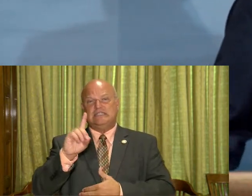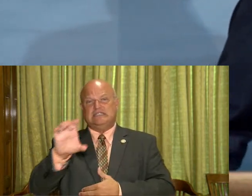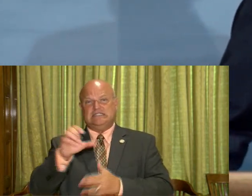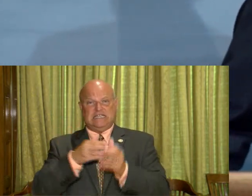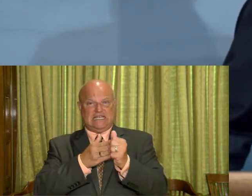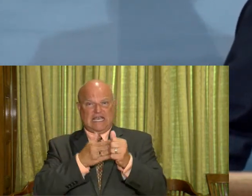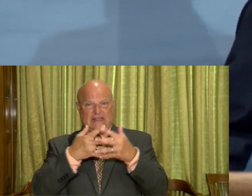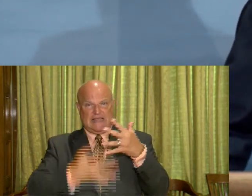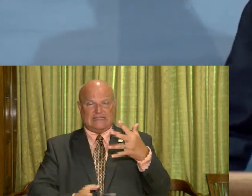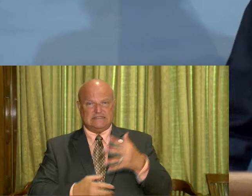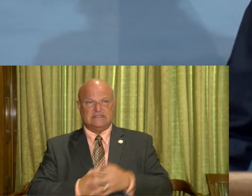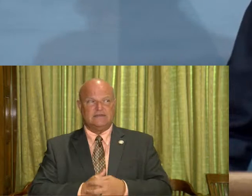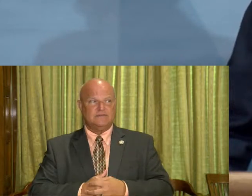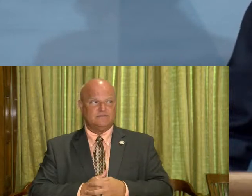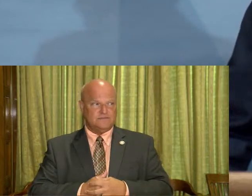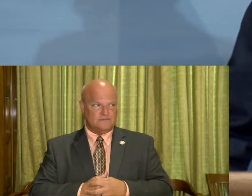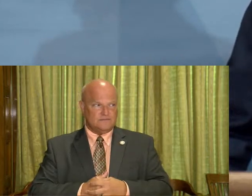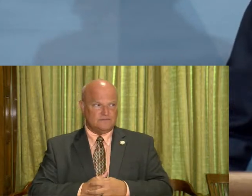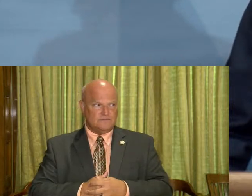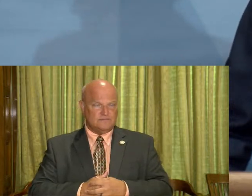guidance.